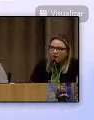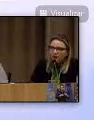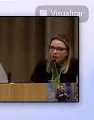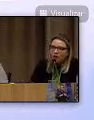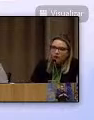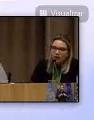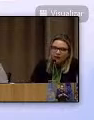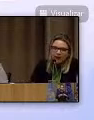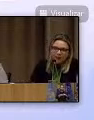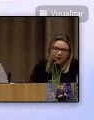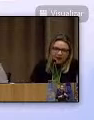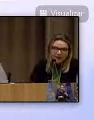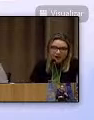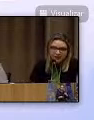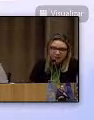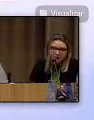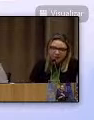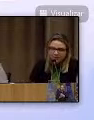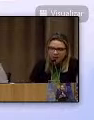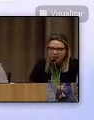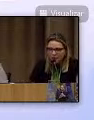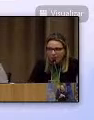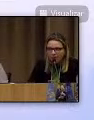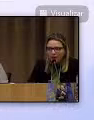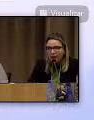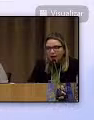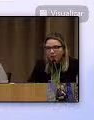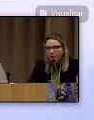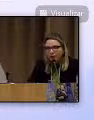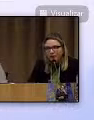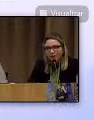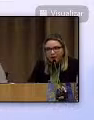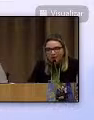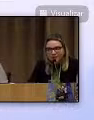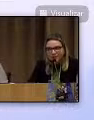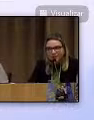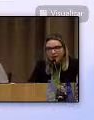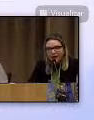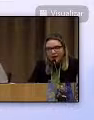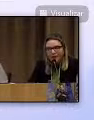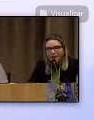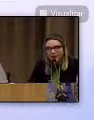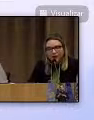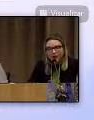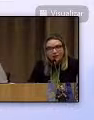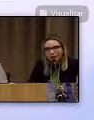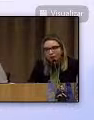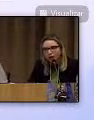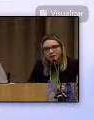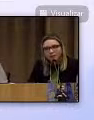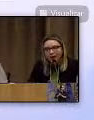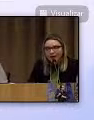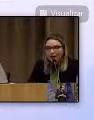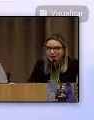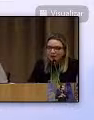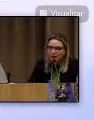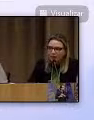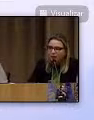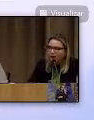put away from the hospital. We had to hire about 700 people. Most of the